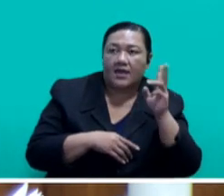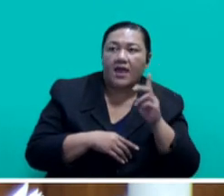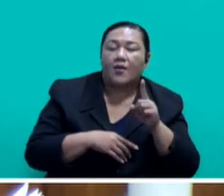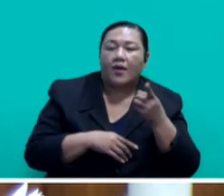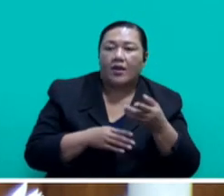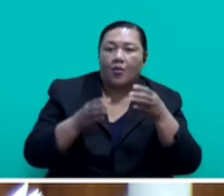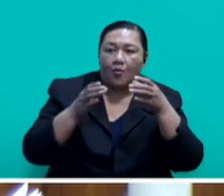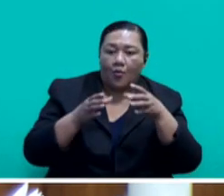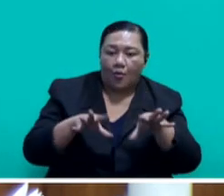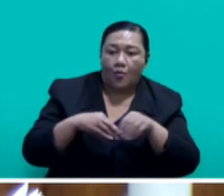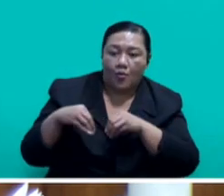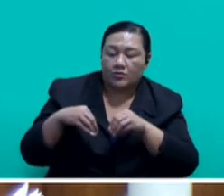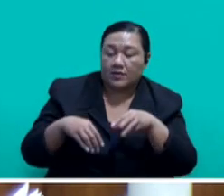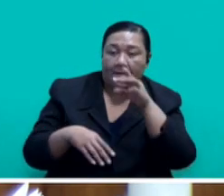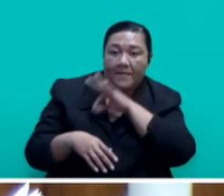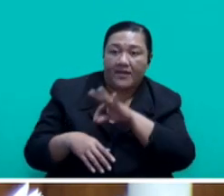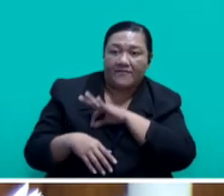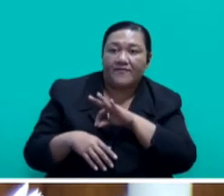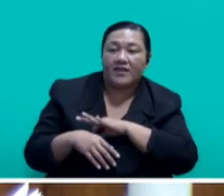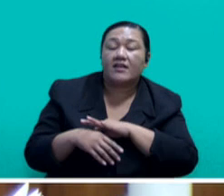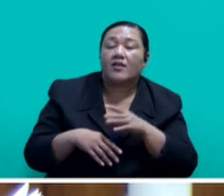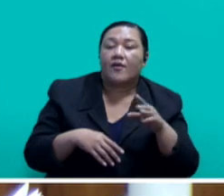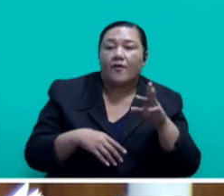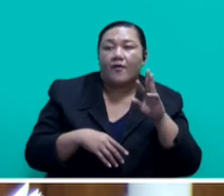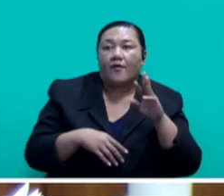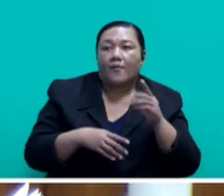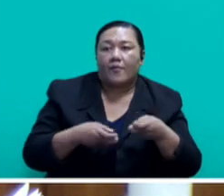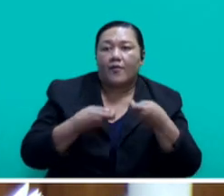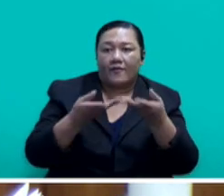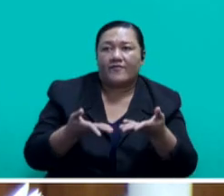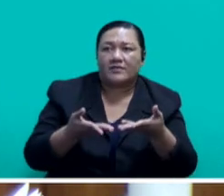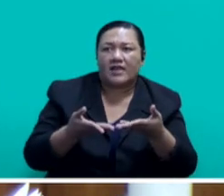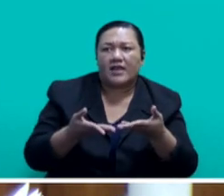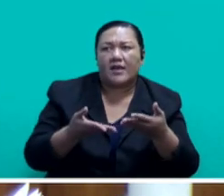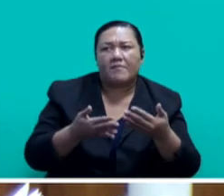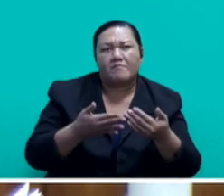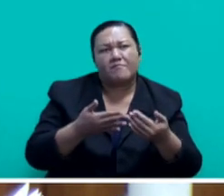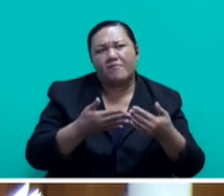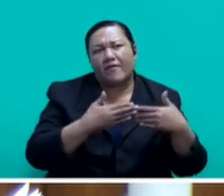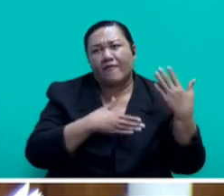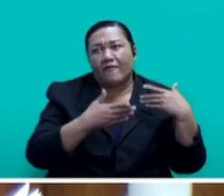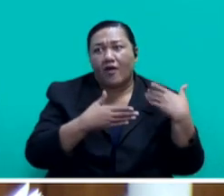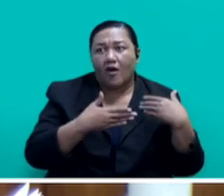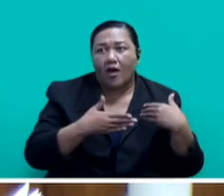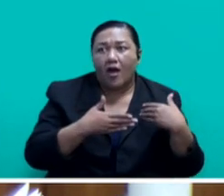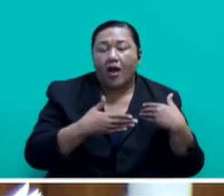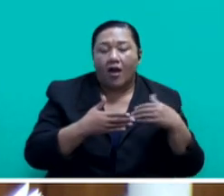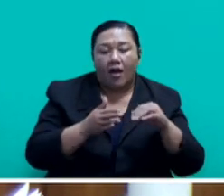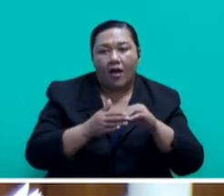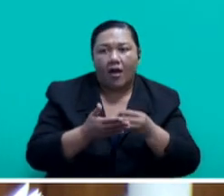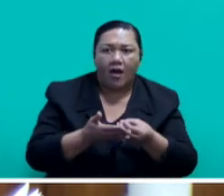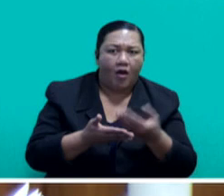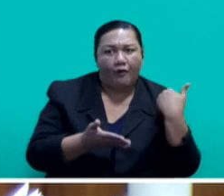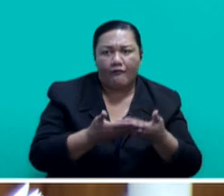benefits and provisions that were taken away during the reign of his